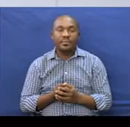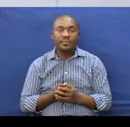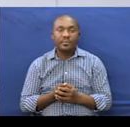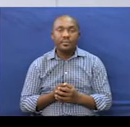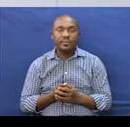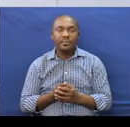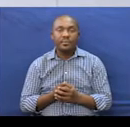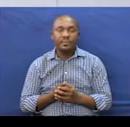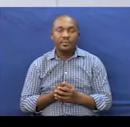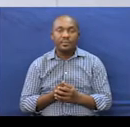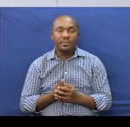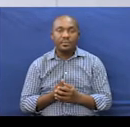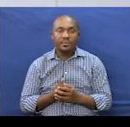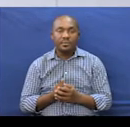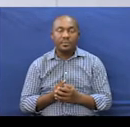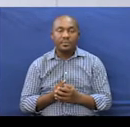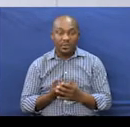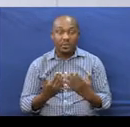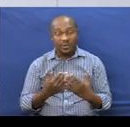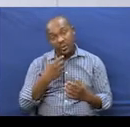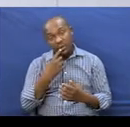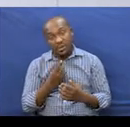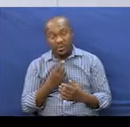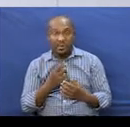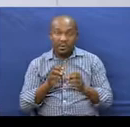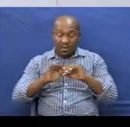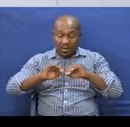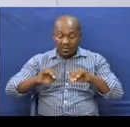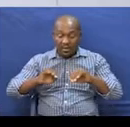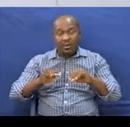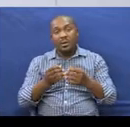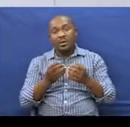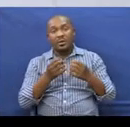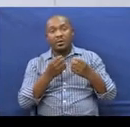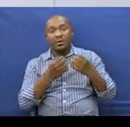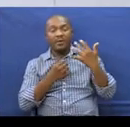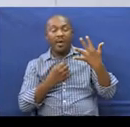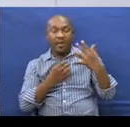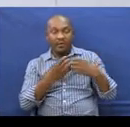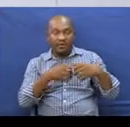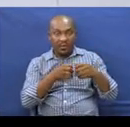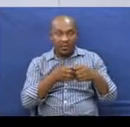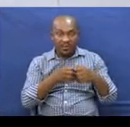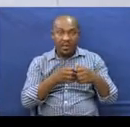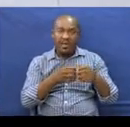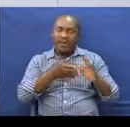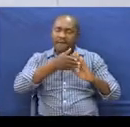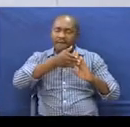into 5 groups. The first group is